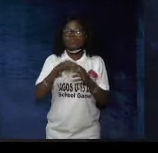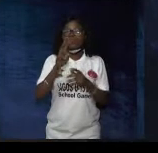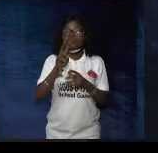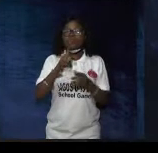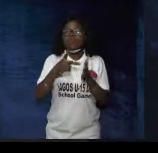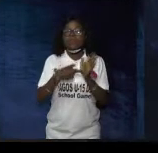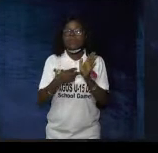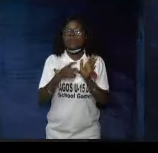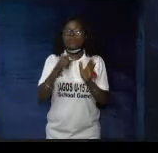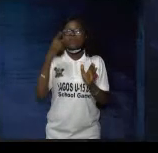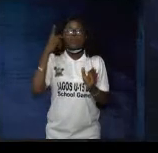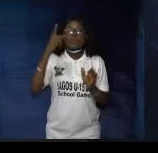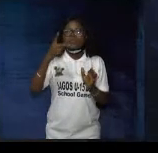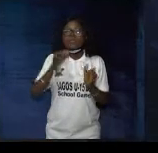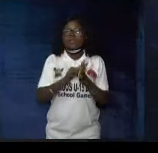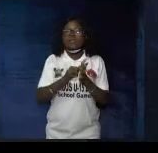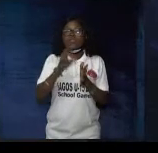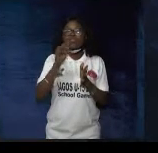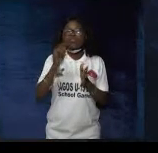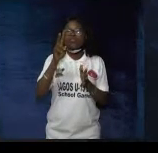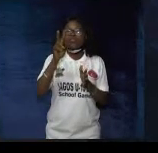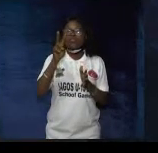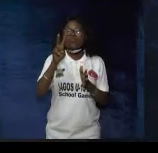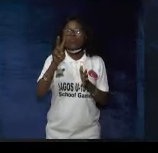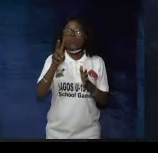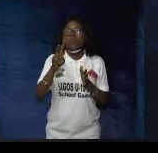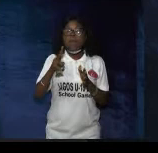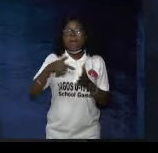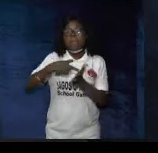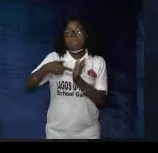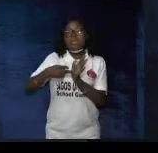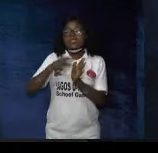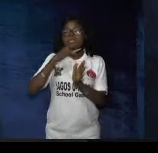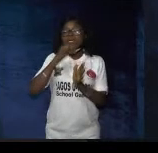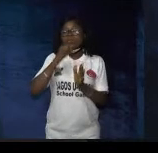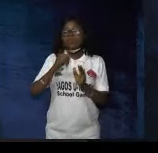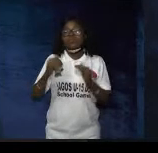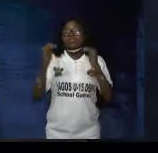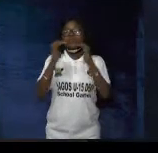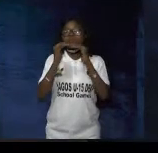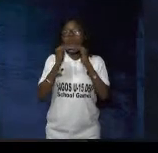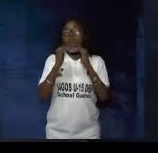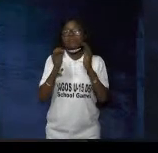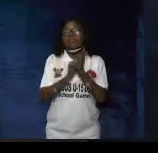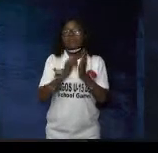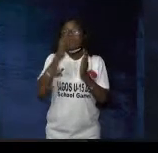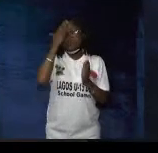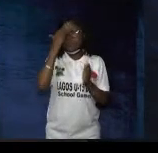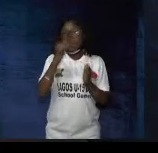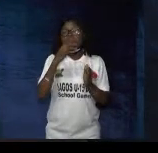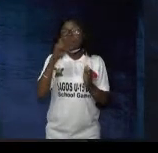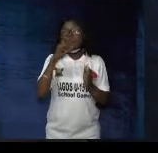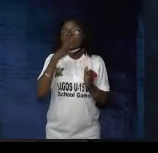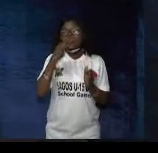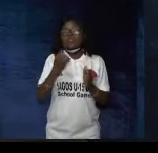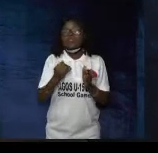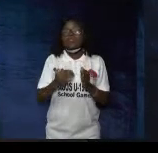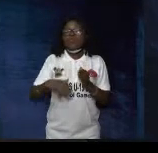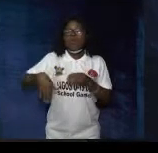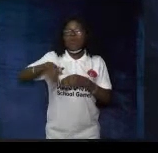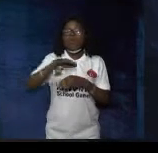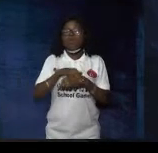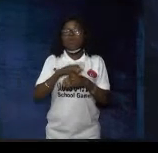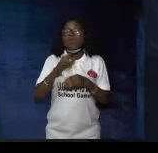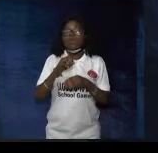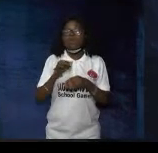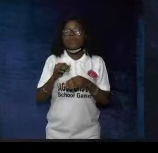into two parts, you see immediately that the two parts are not equal. This side is bigger than this part, and that's why one is